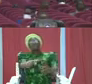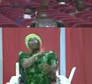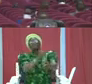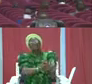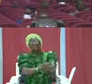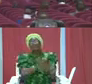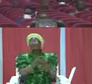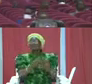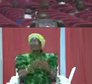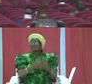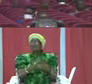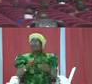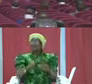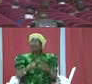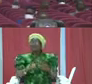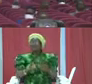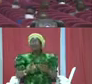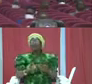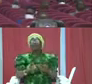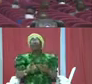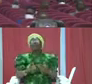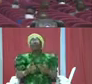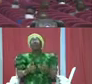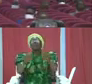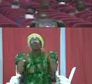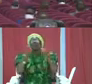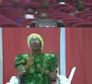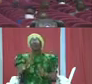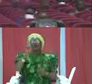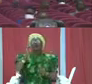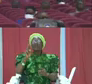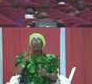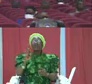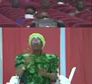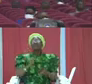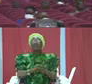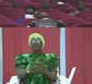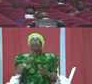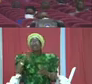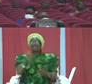we call it getting the second wind.